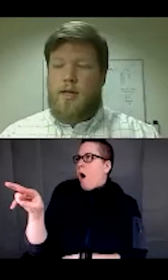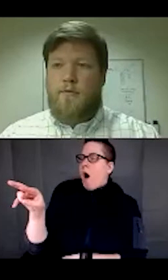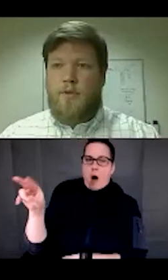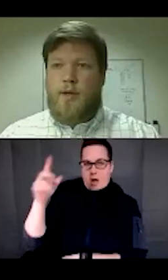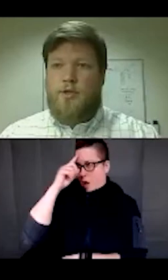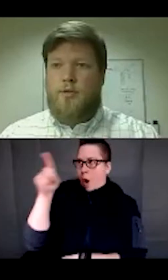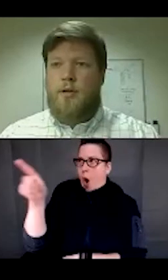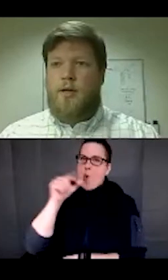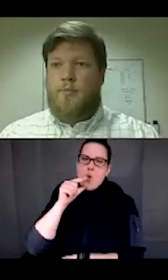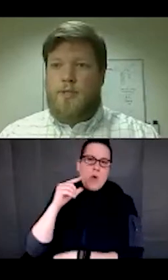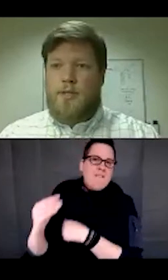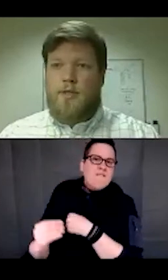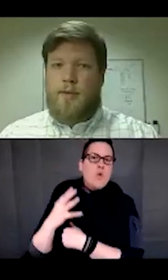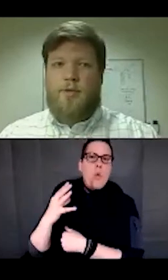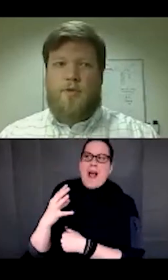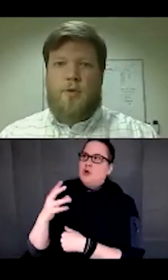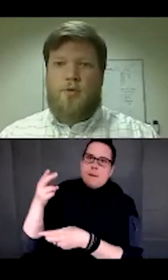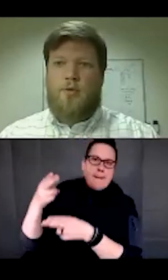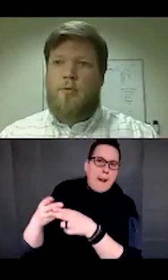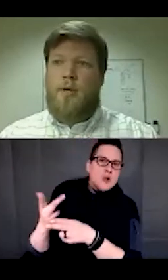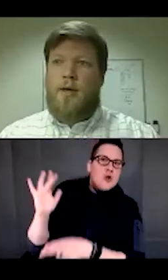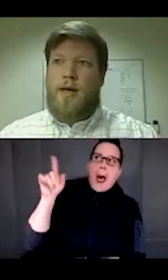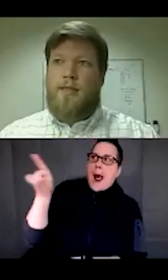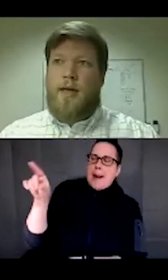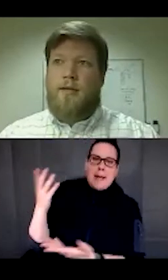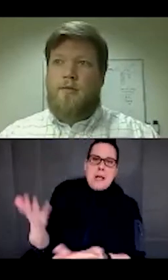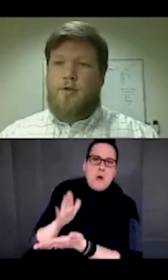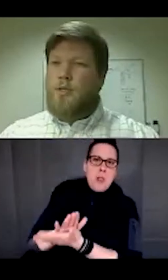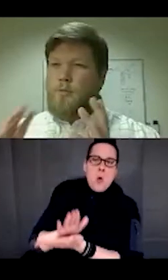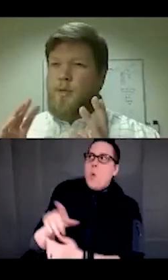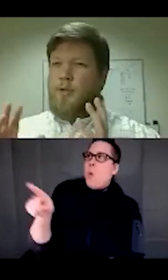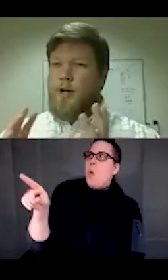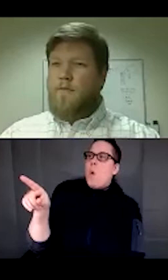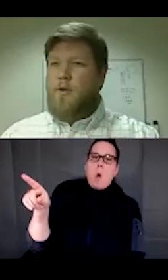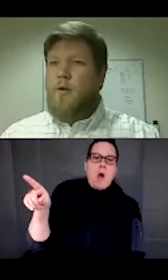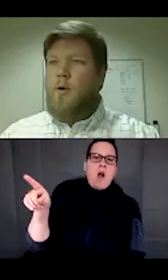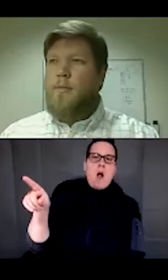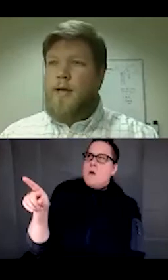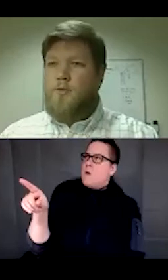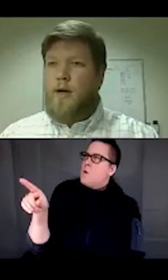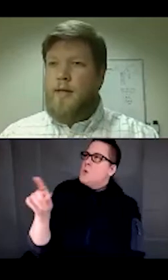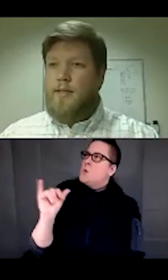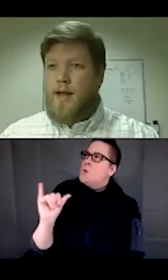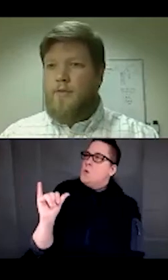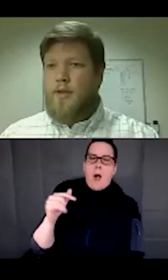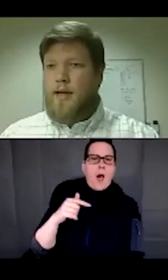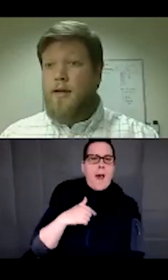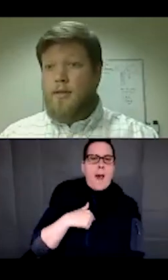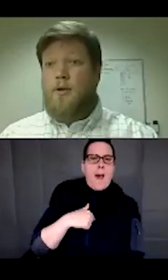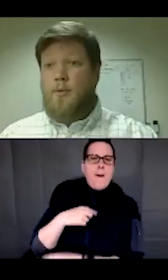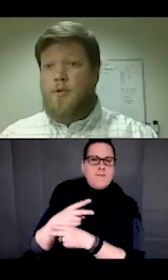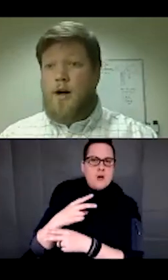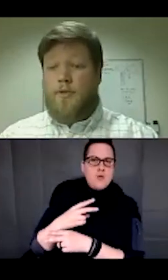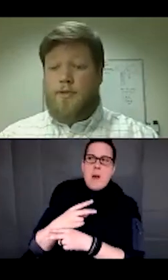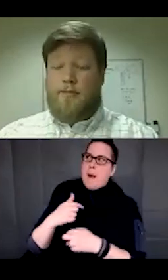the influential, prestigious members of a social group, and then using those people to kind of figure out what the best way to navigate their